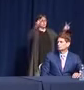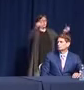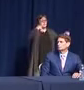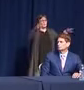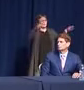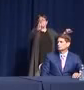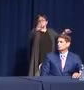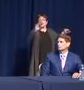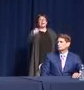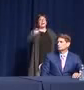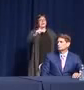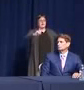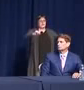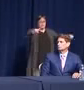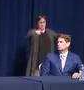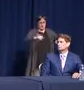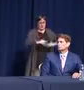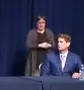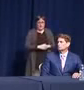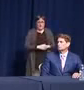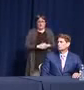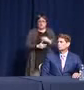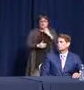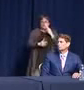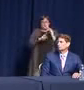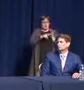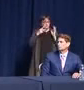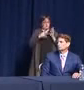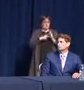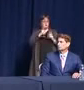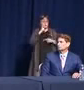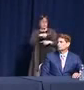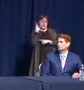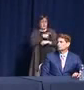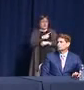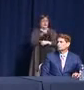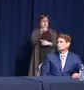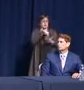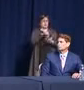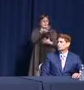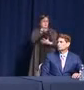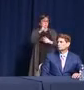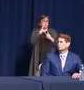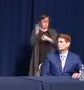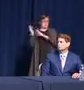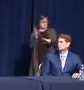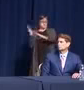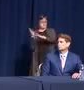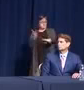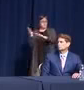would not be collected on any individual day in an 8-hour period. But again, we will,